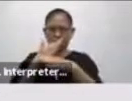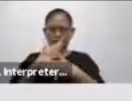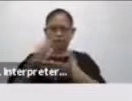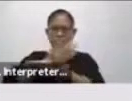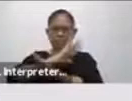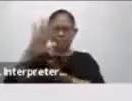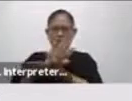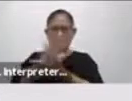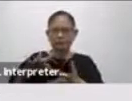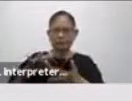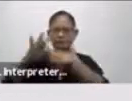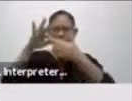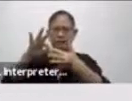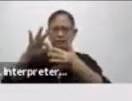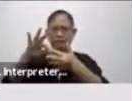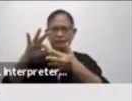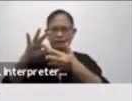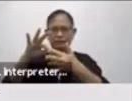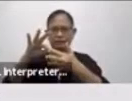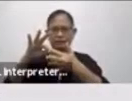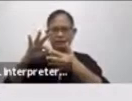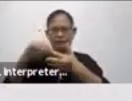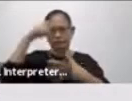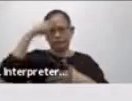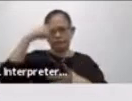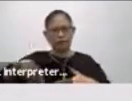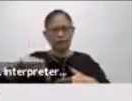on this GBV in crisis situation.